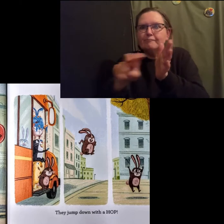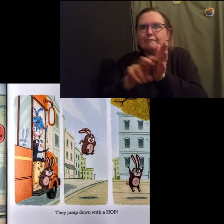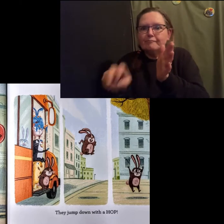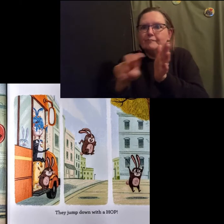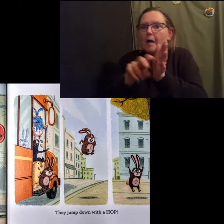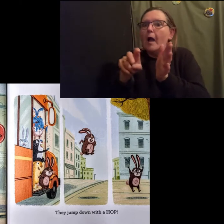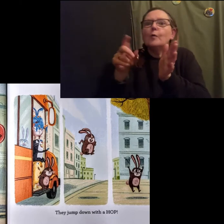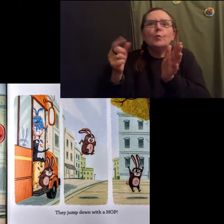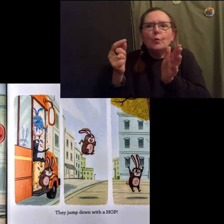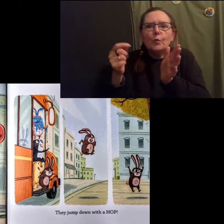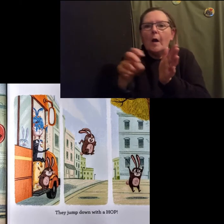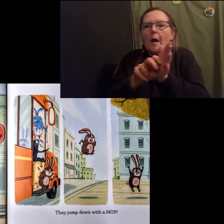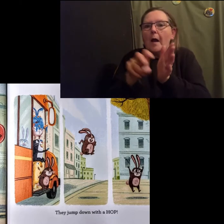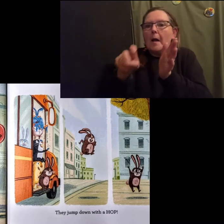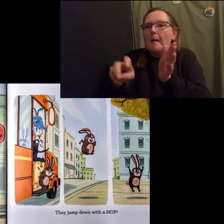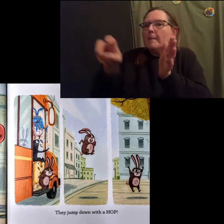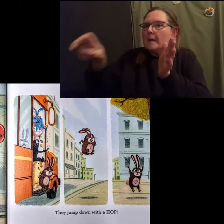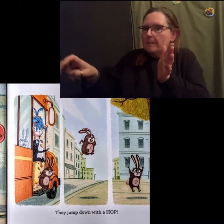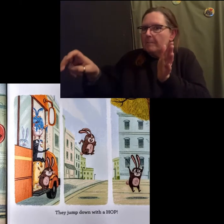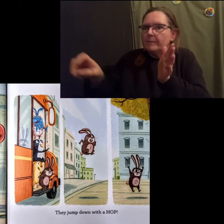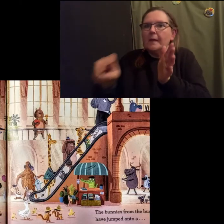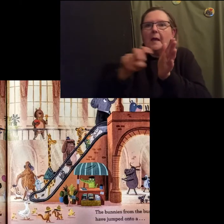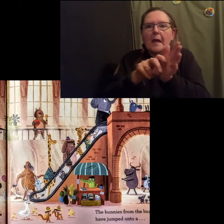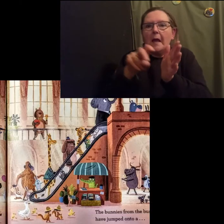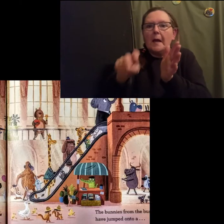a hop.